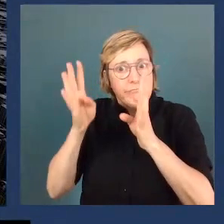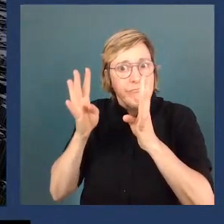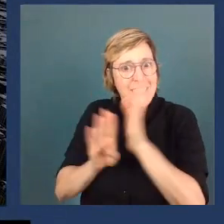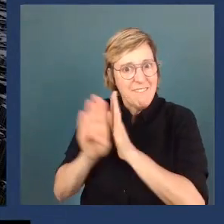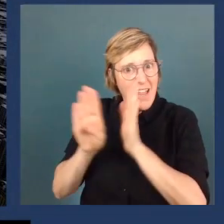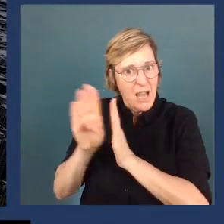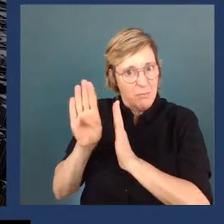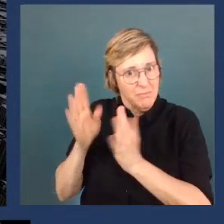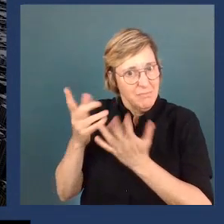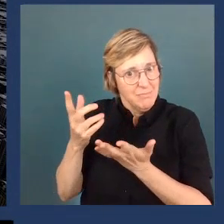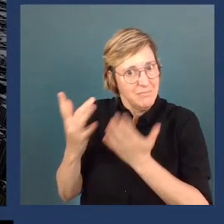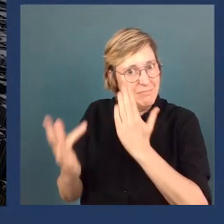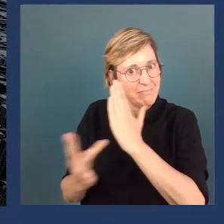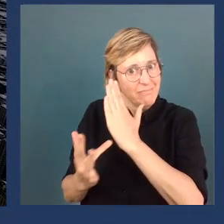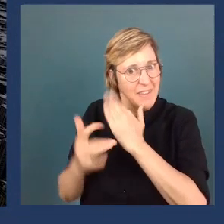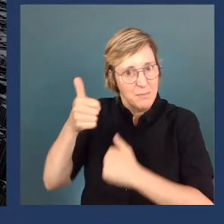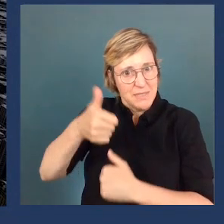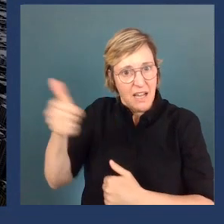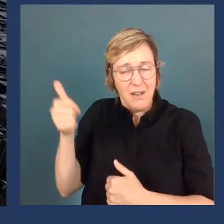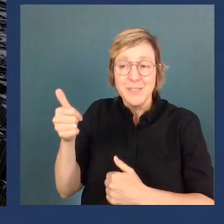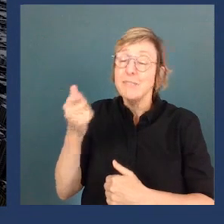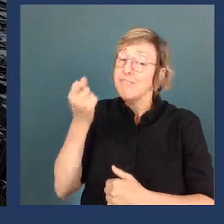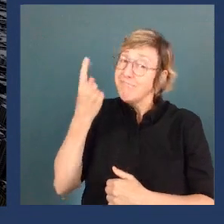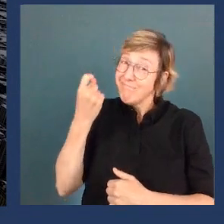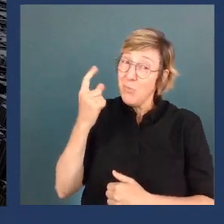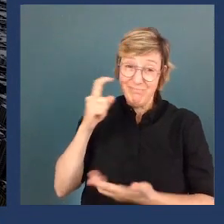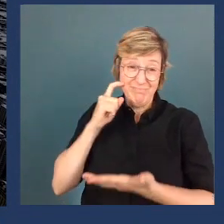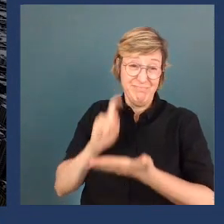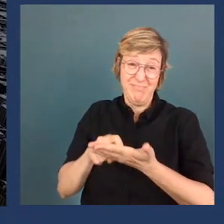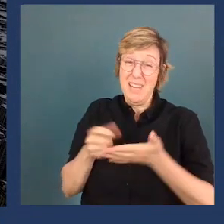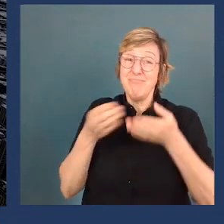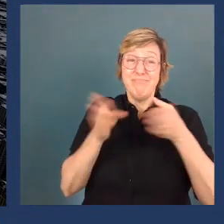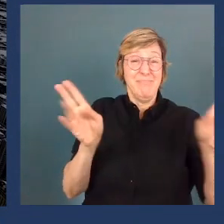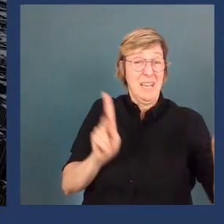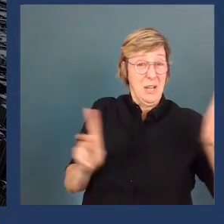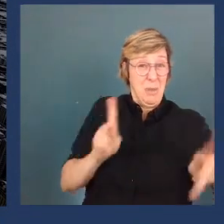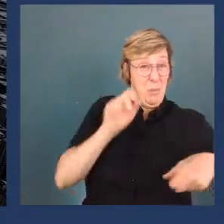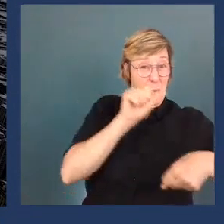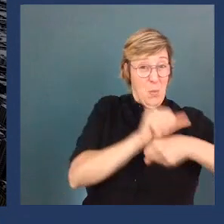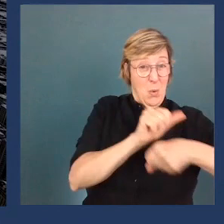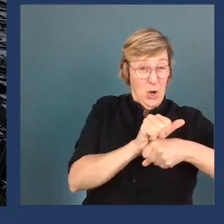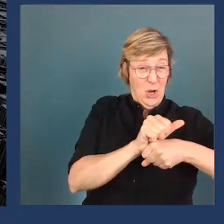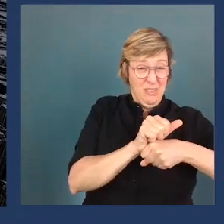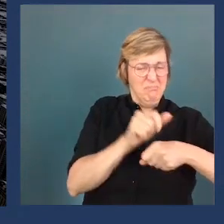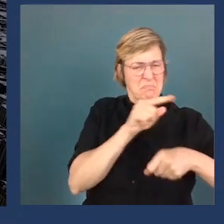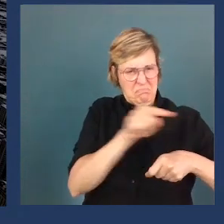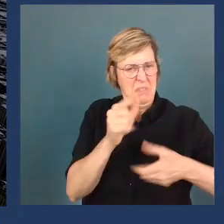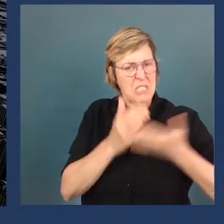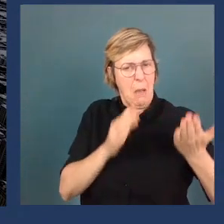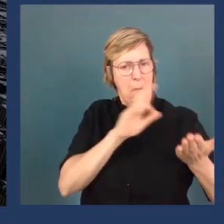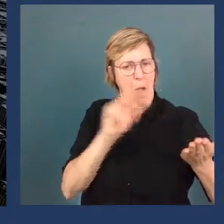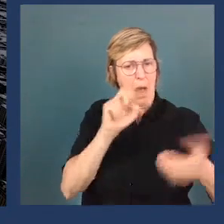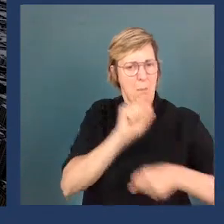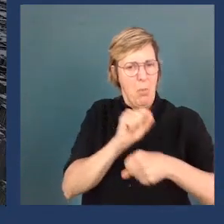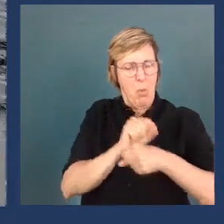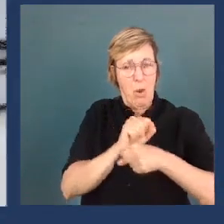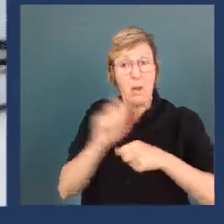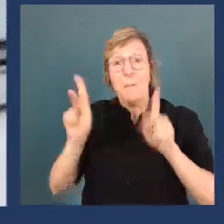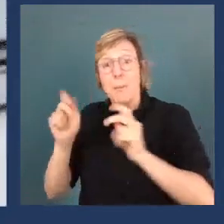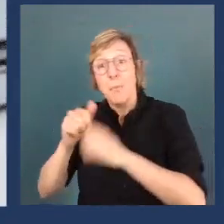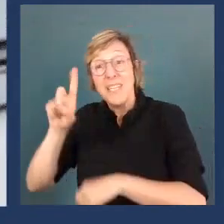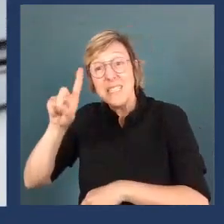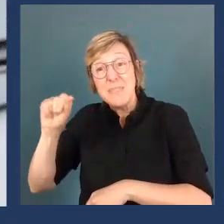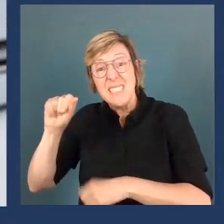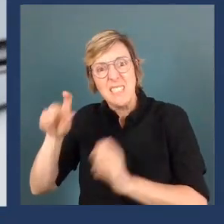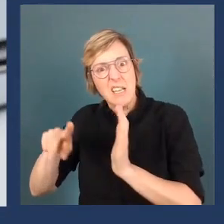to be realistic that the unemployment rate for people with disabilities is more than double the rate for people without a disability.